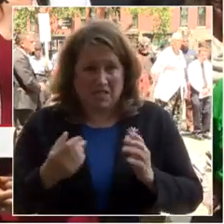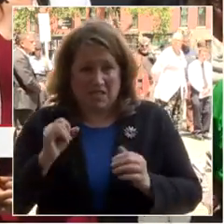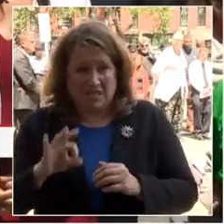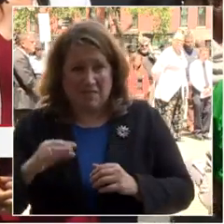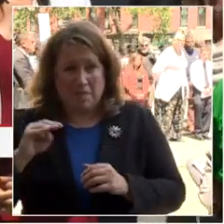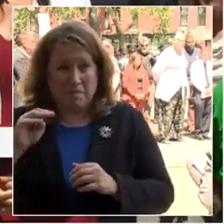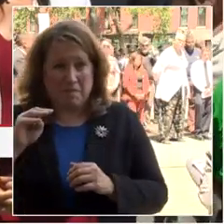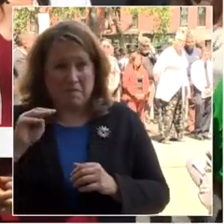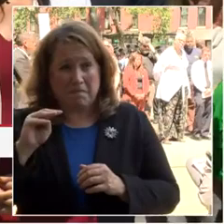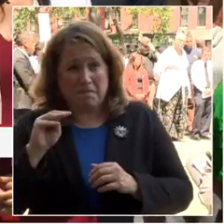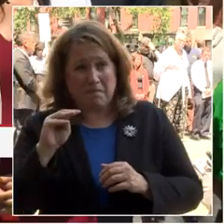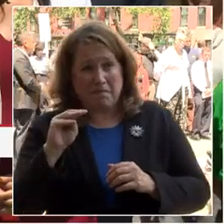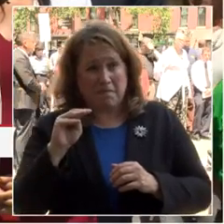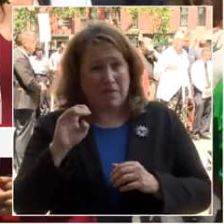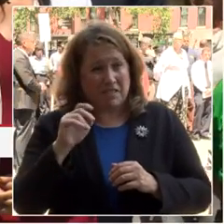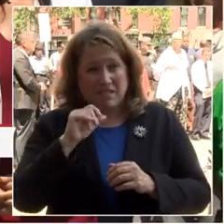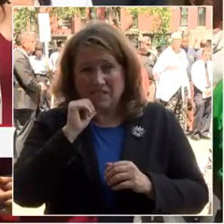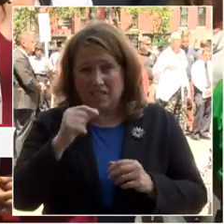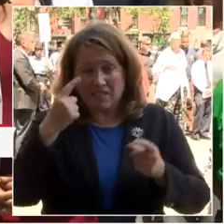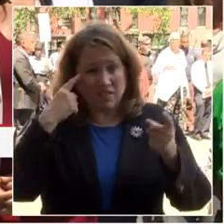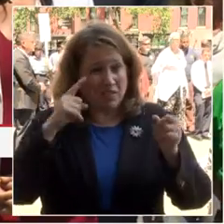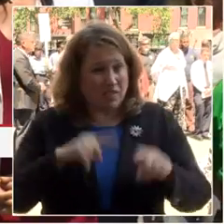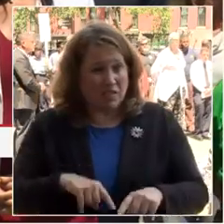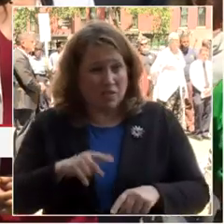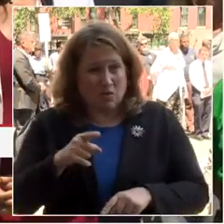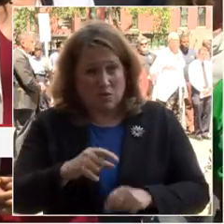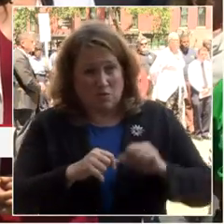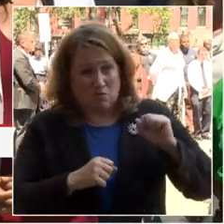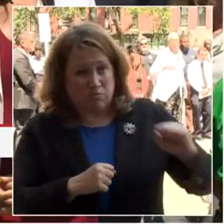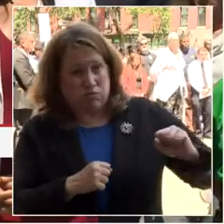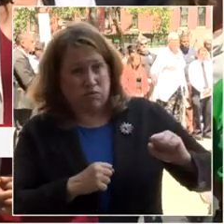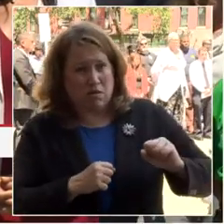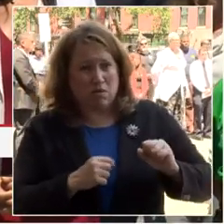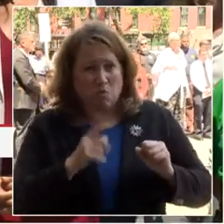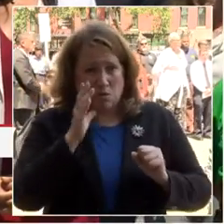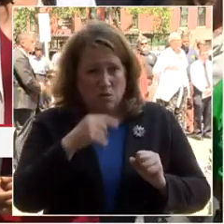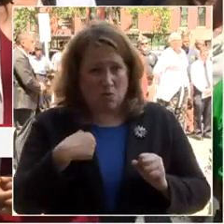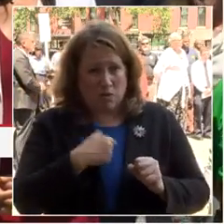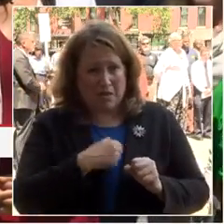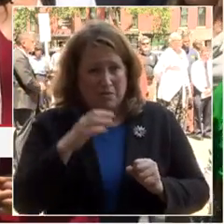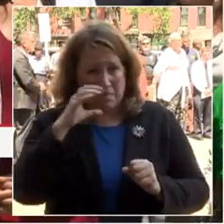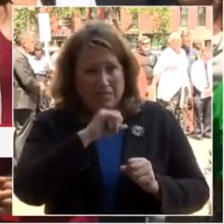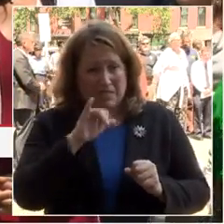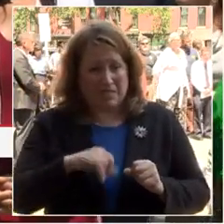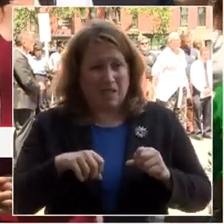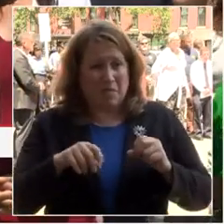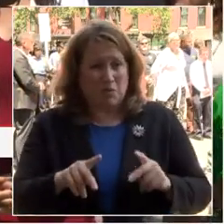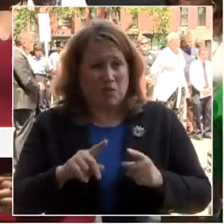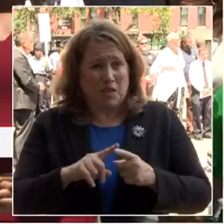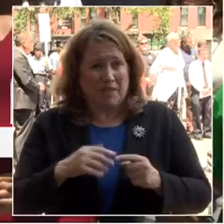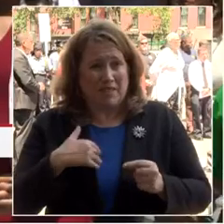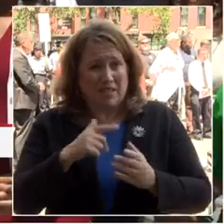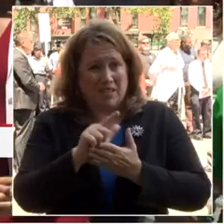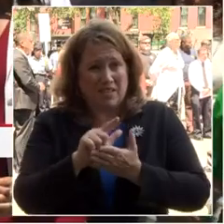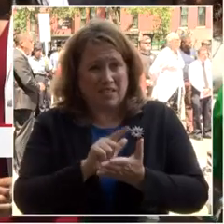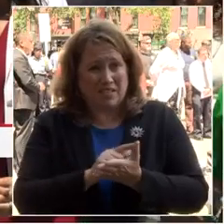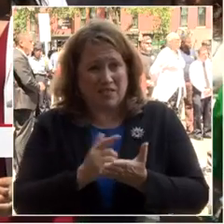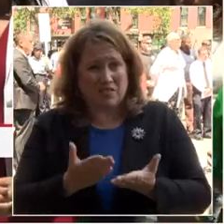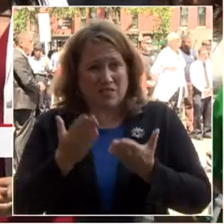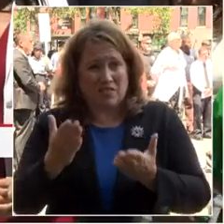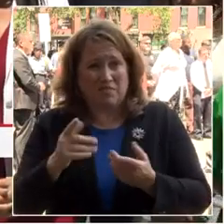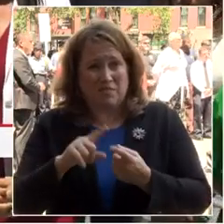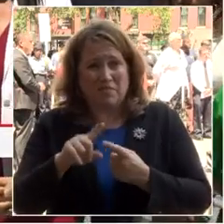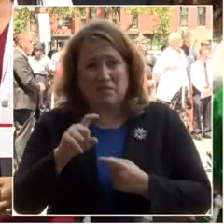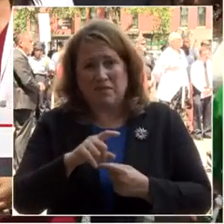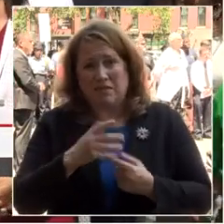not compromise and you hold your ground that we do, in fact, miss this opportunity to have the legislation even introduced? You know, I've